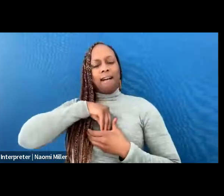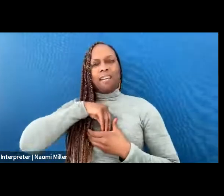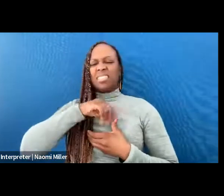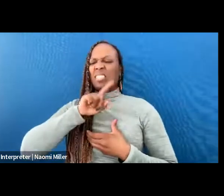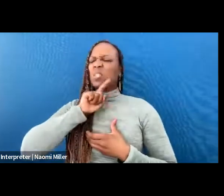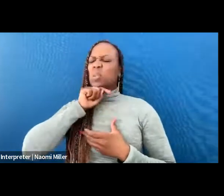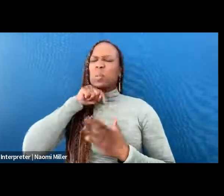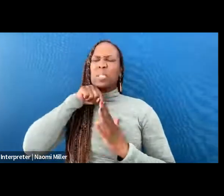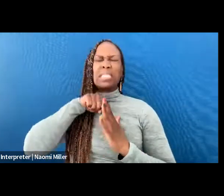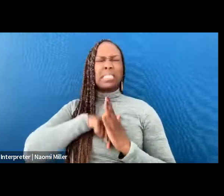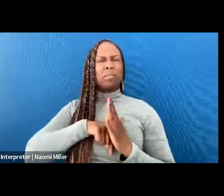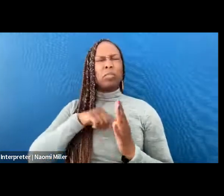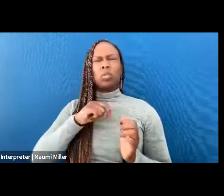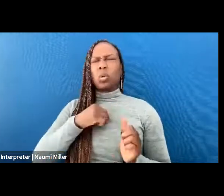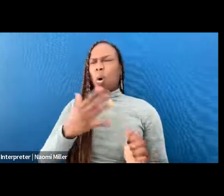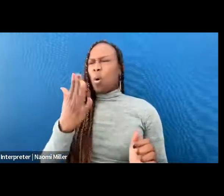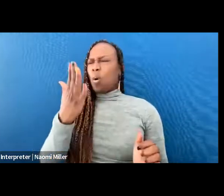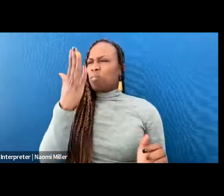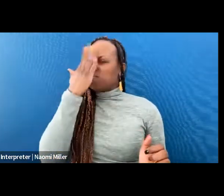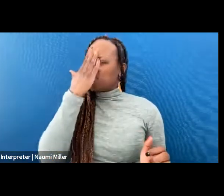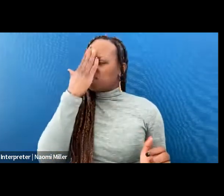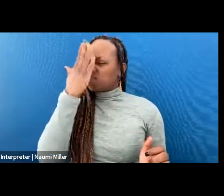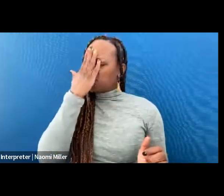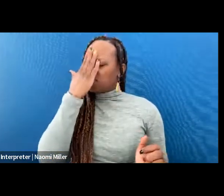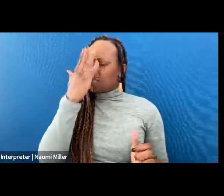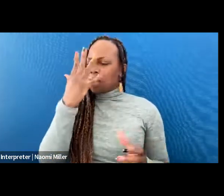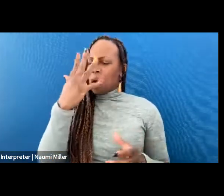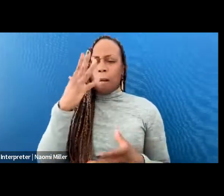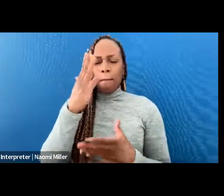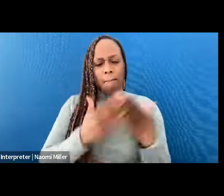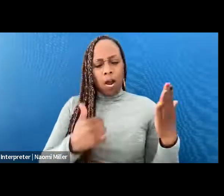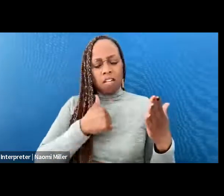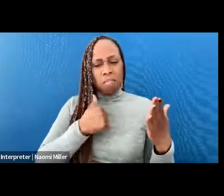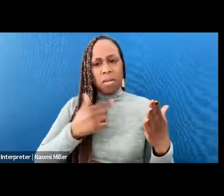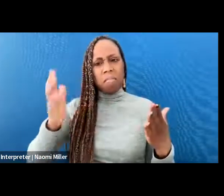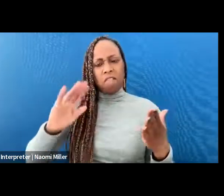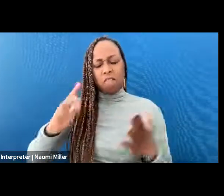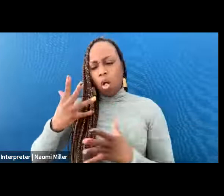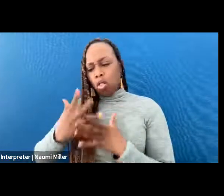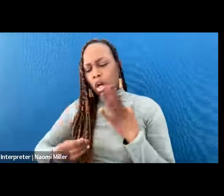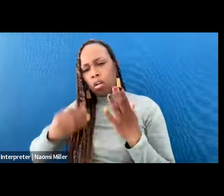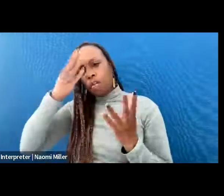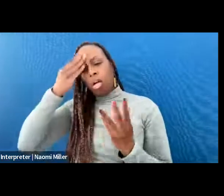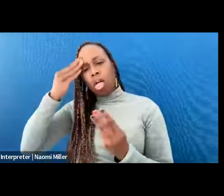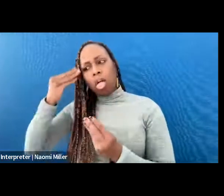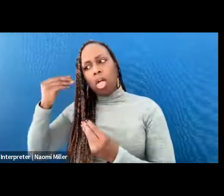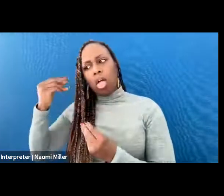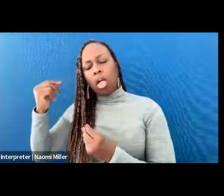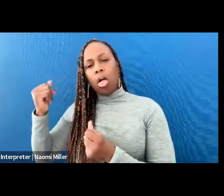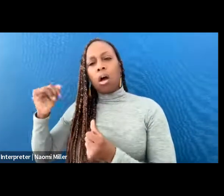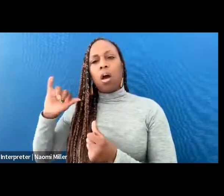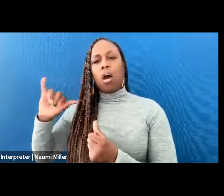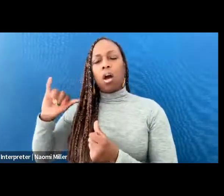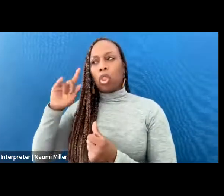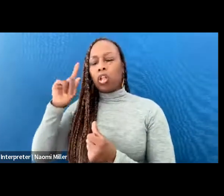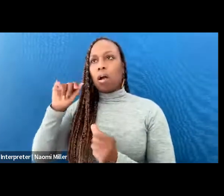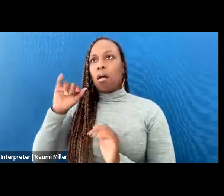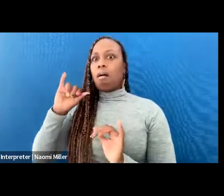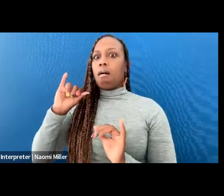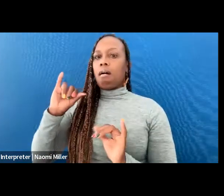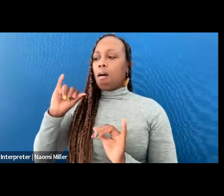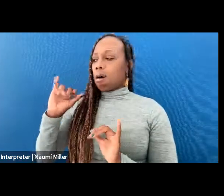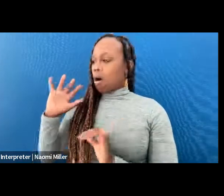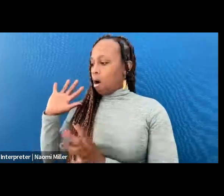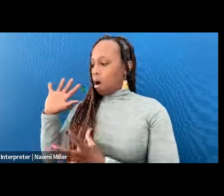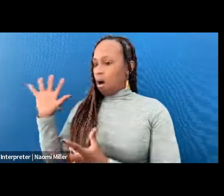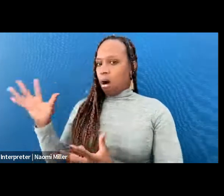deeply familiar, like a part of me that had been lost and forgotten, a kind of awakening and returning back